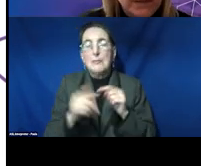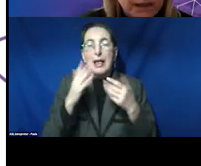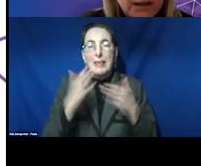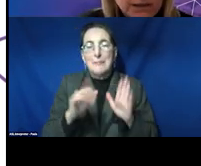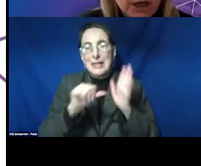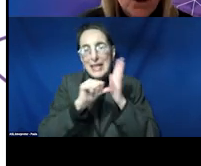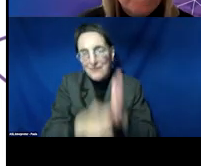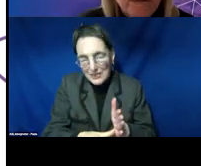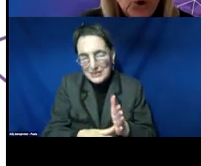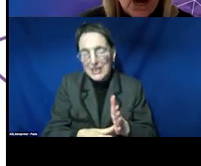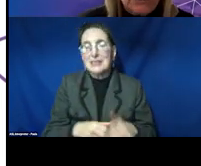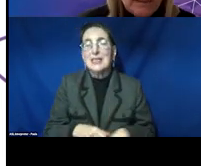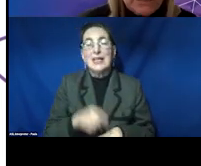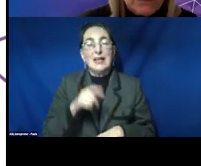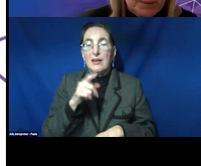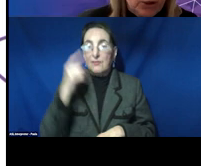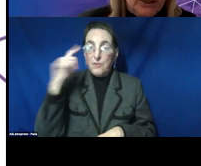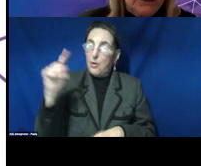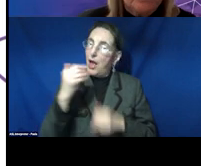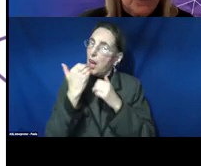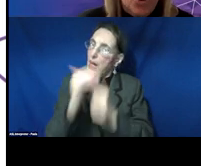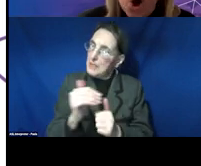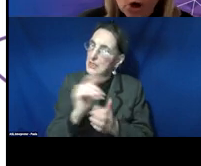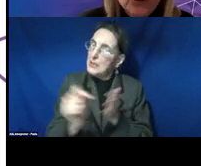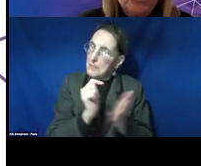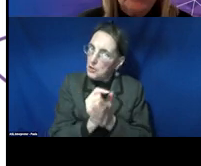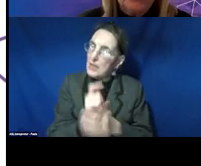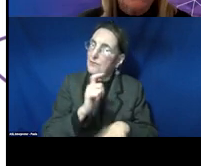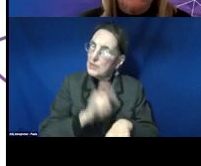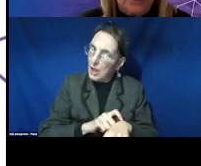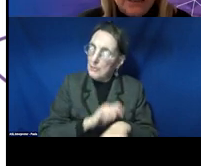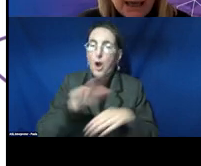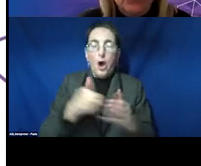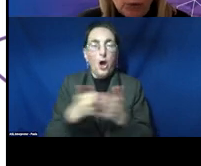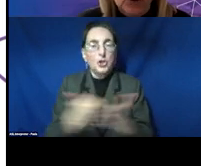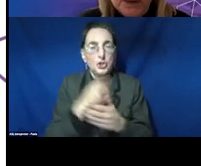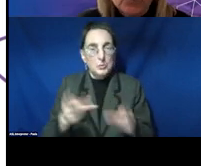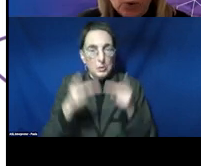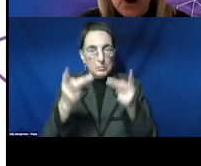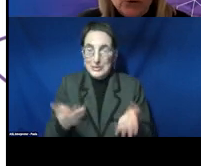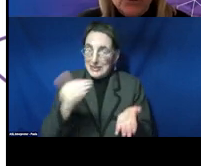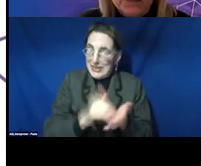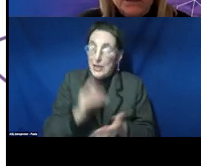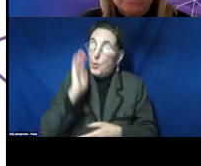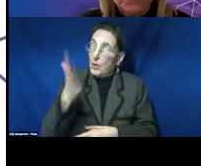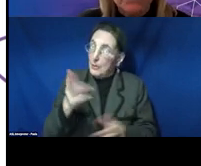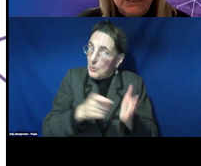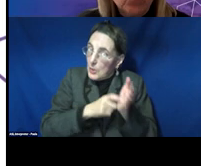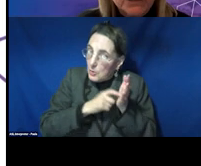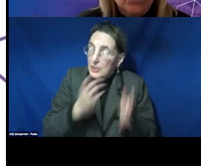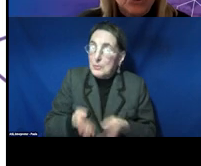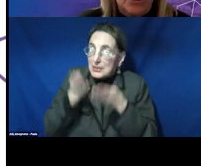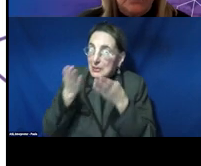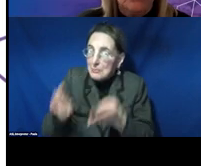that this is for a limited period. All new proposals, again, will be required to be submitted